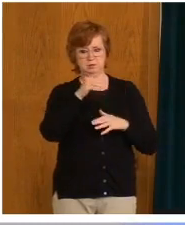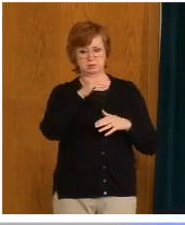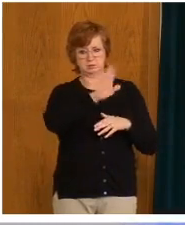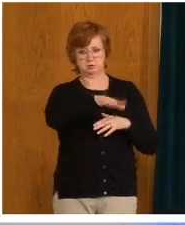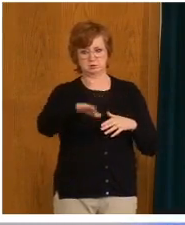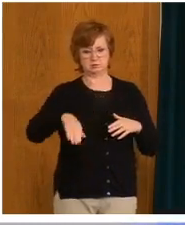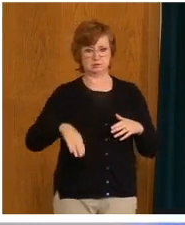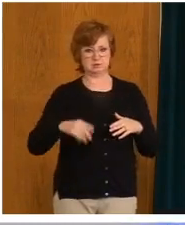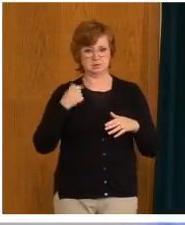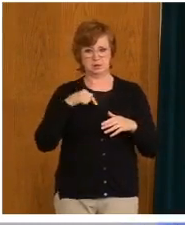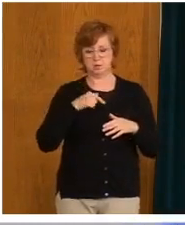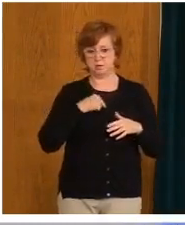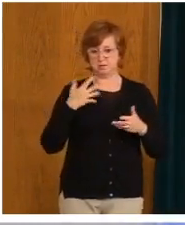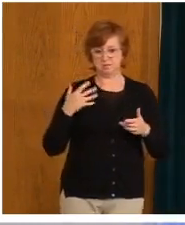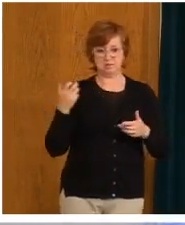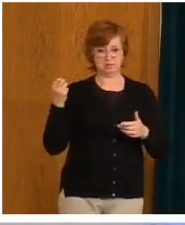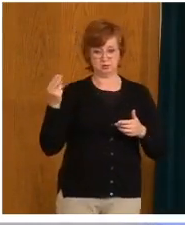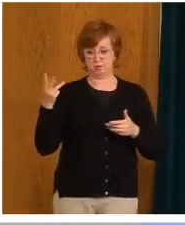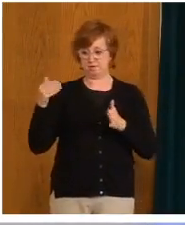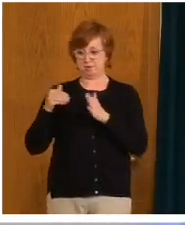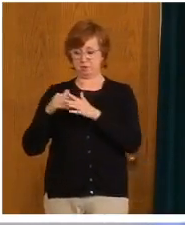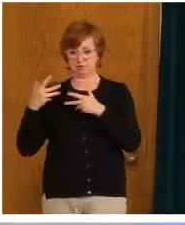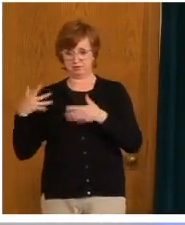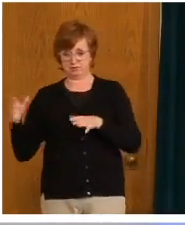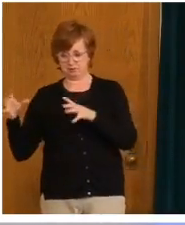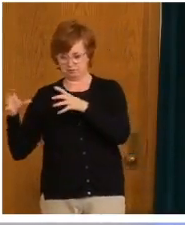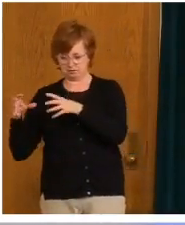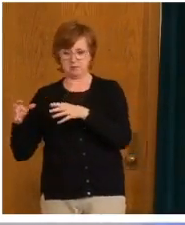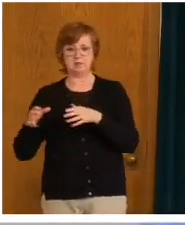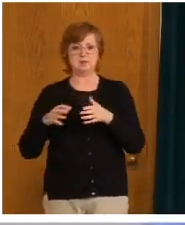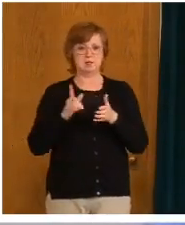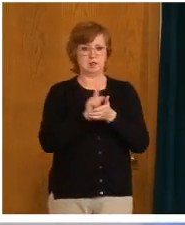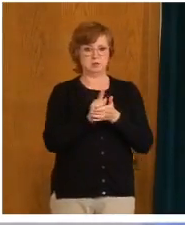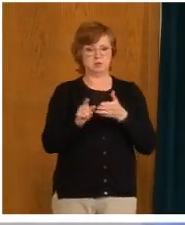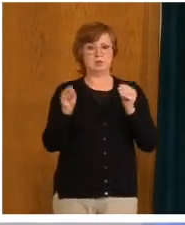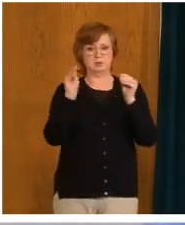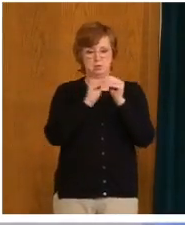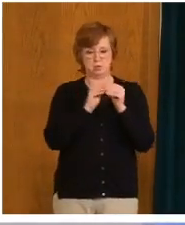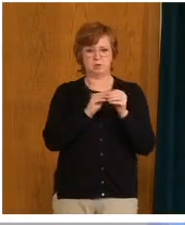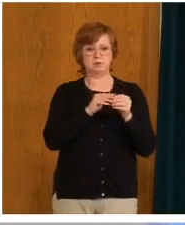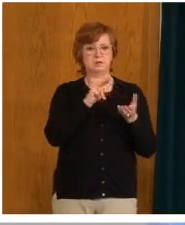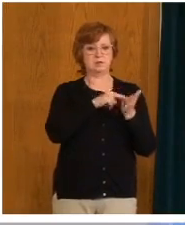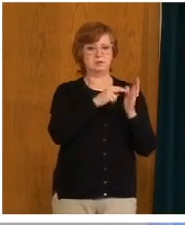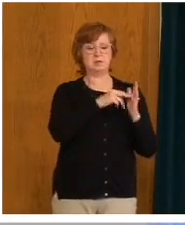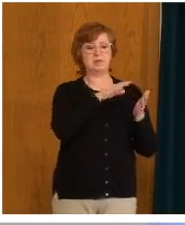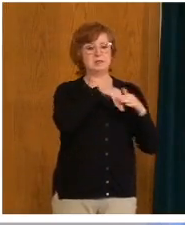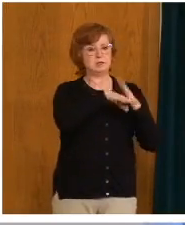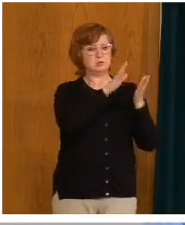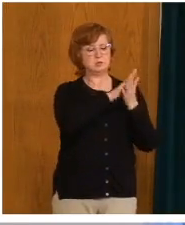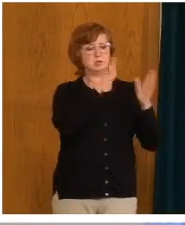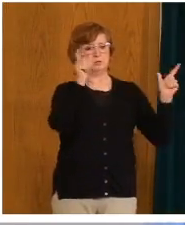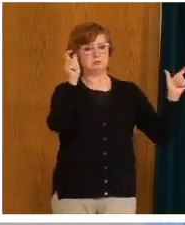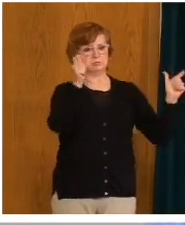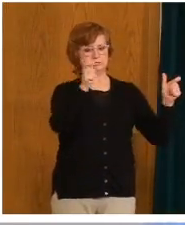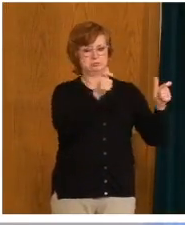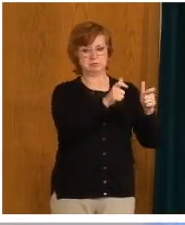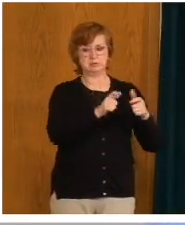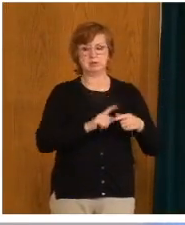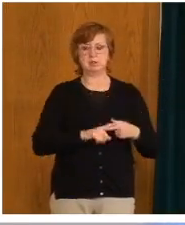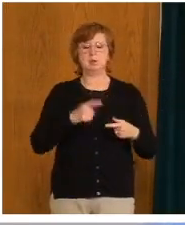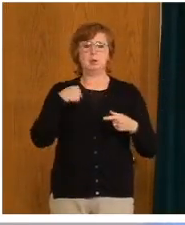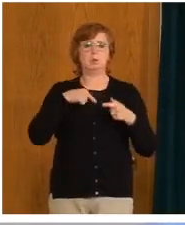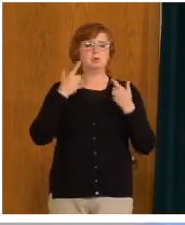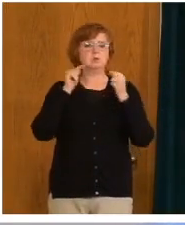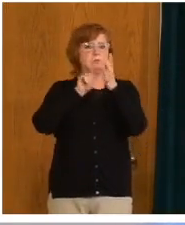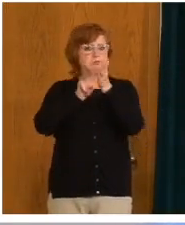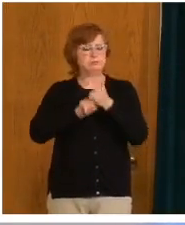we've already vaccinated 12,000 of them, and we'll do more this week. We're looking at more options, particularly on book clinics for SHA